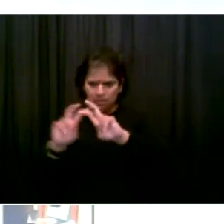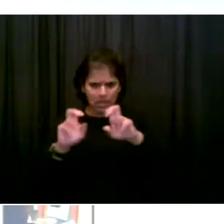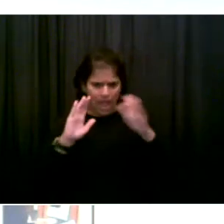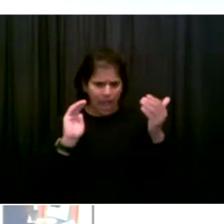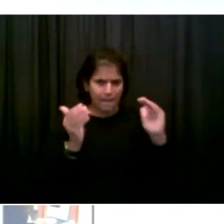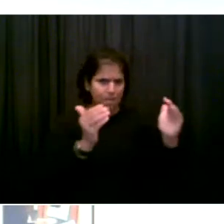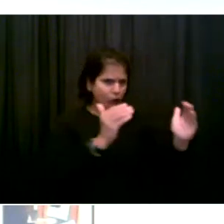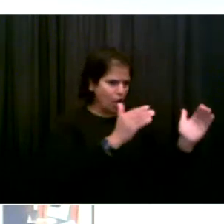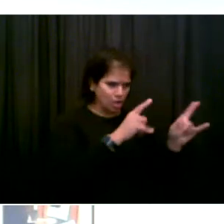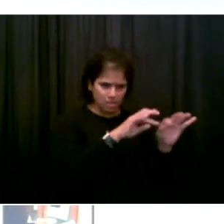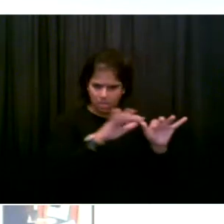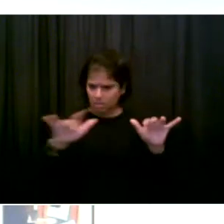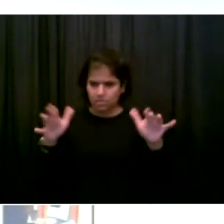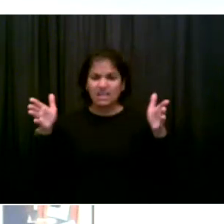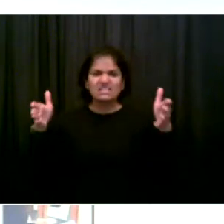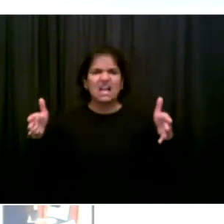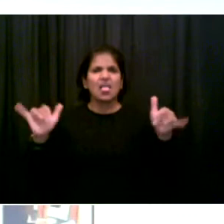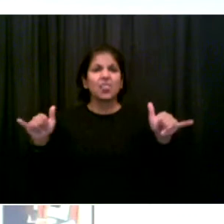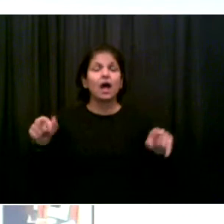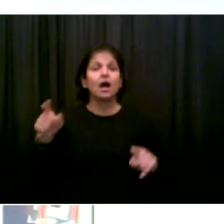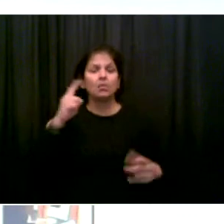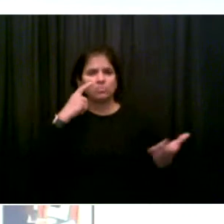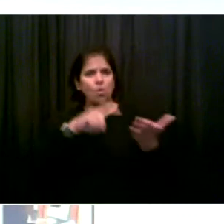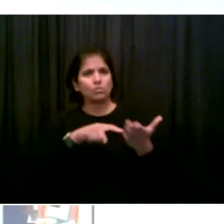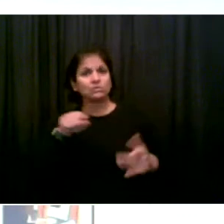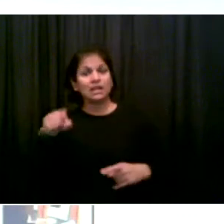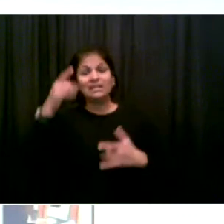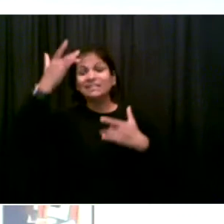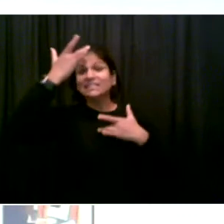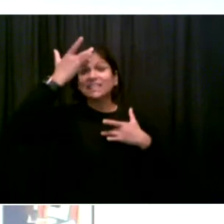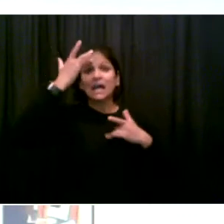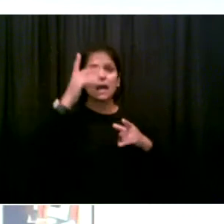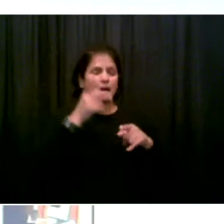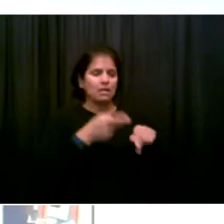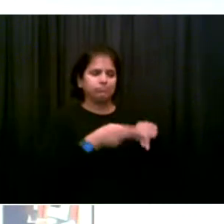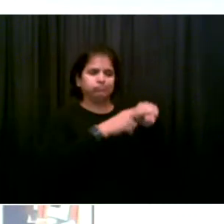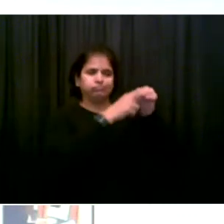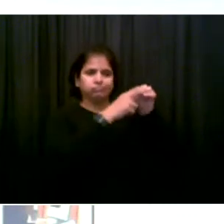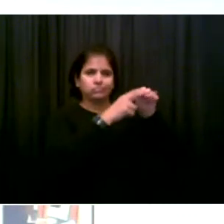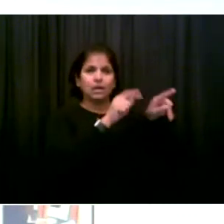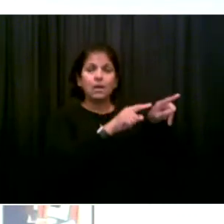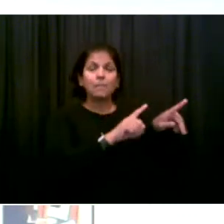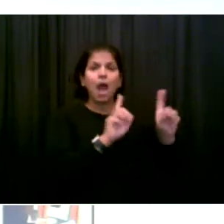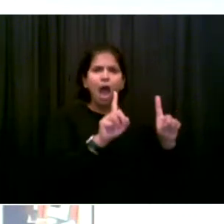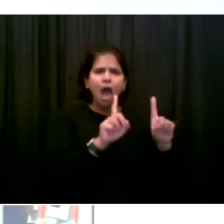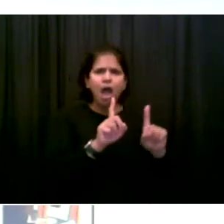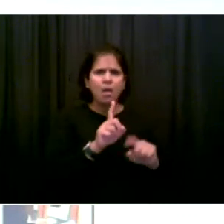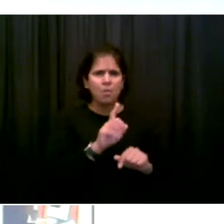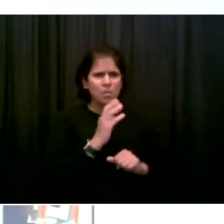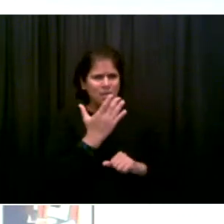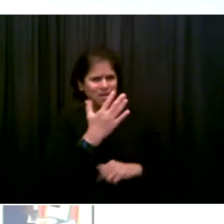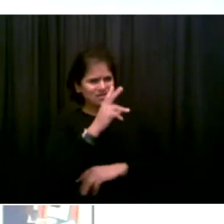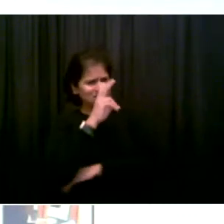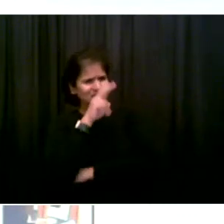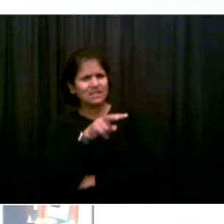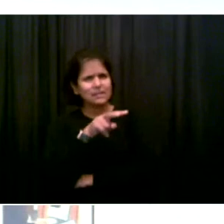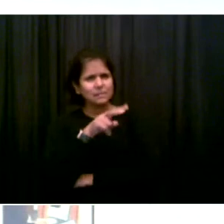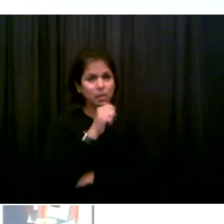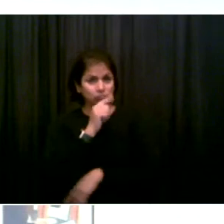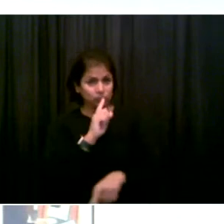is whether or not that translates into a significant increase in the severe outcomes,